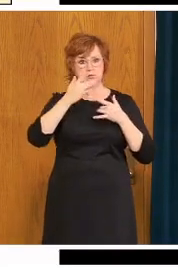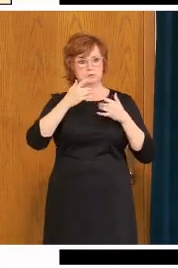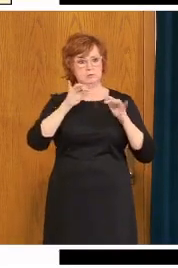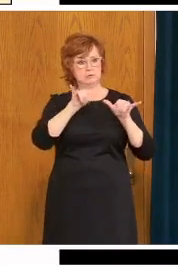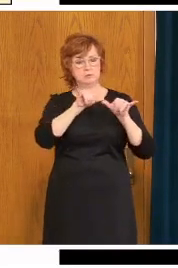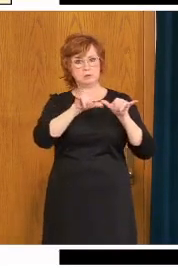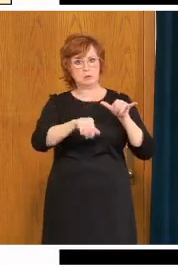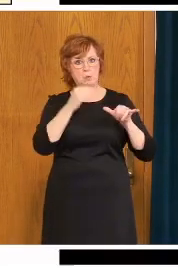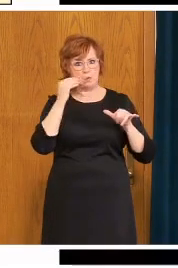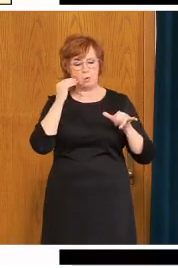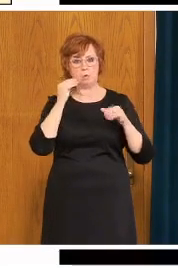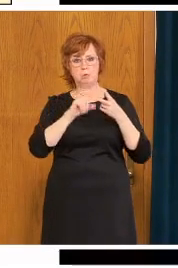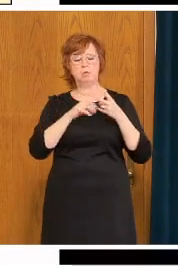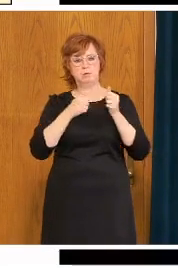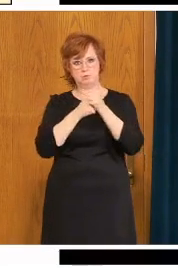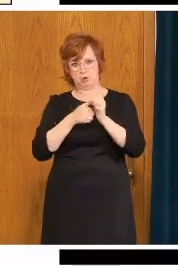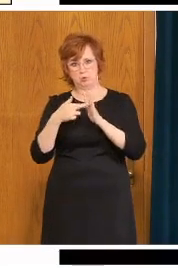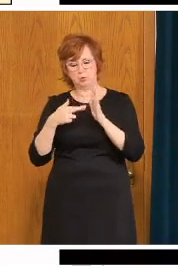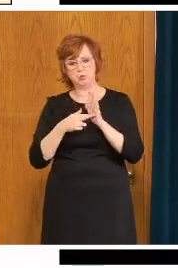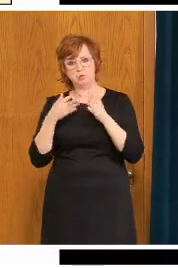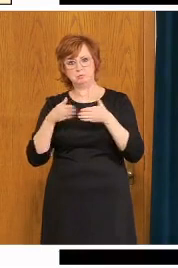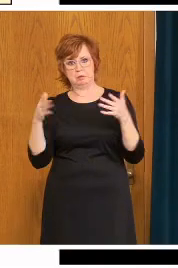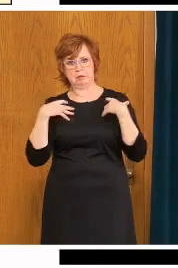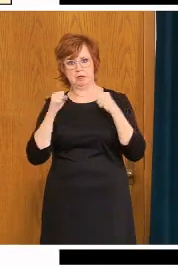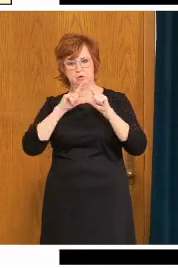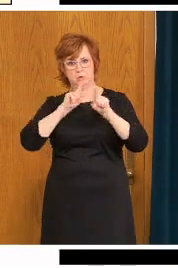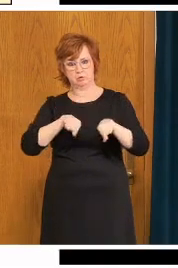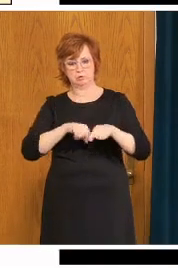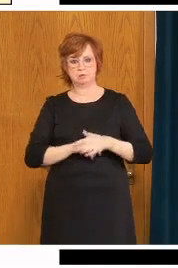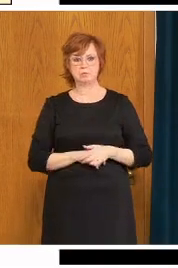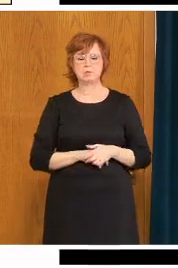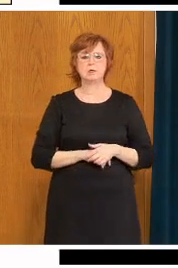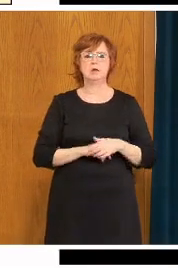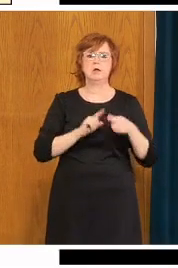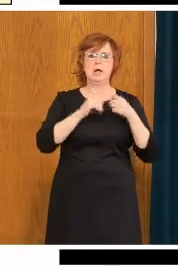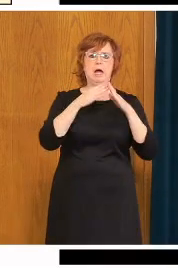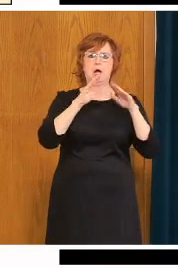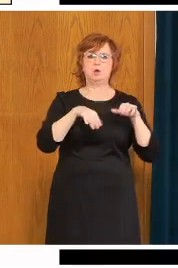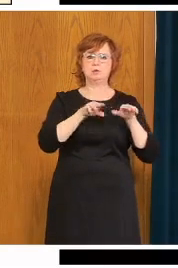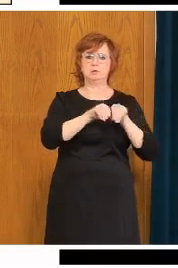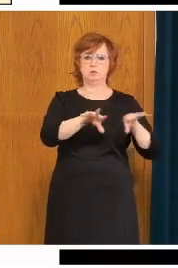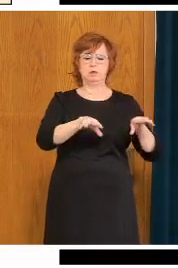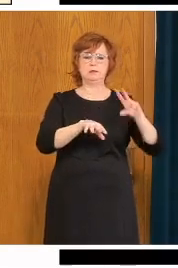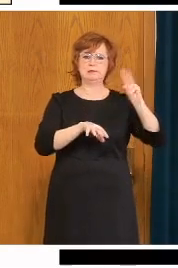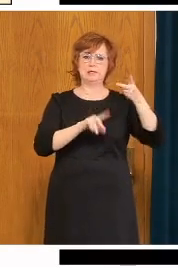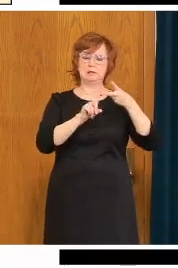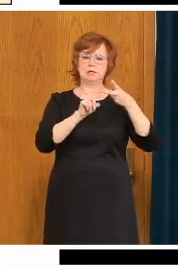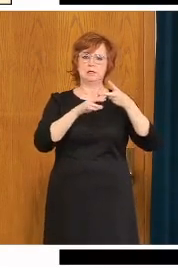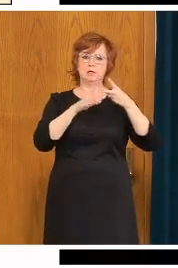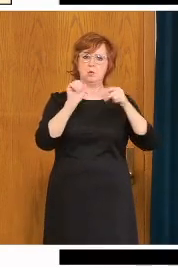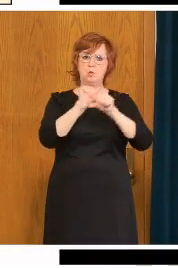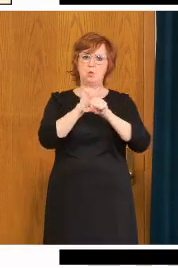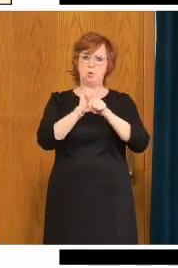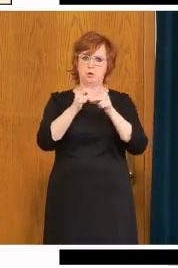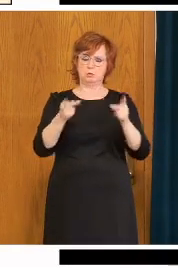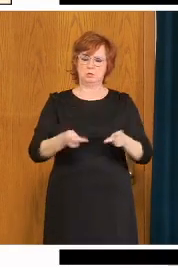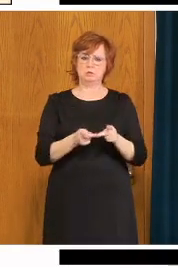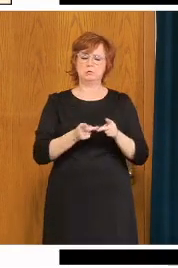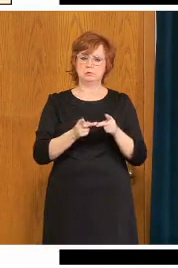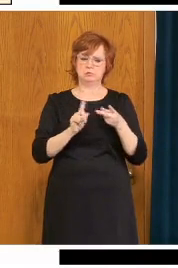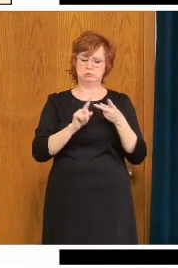follow all public health guidance. The second area of transmission continues to be workplaces, and that's why it remains critical that all of us talk to